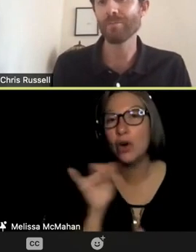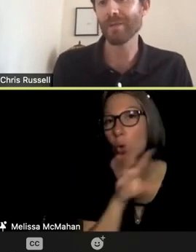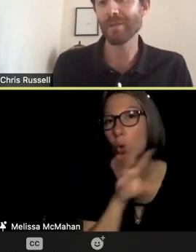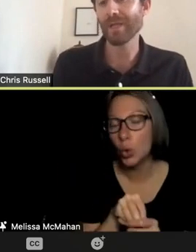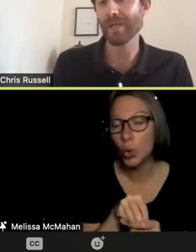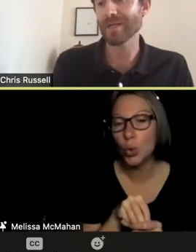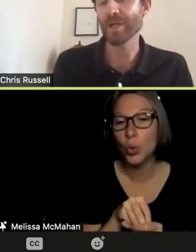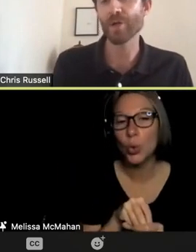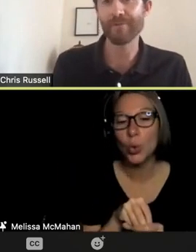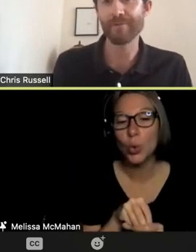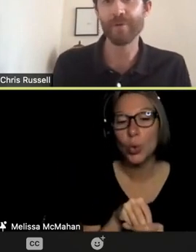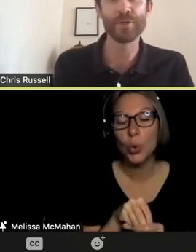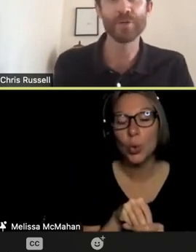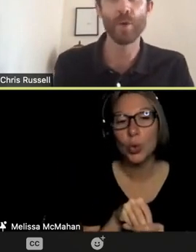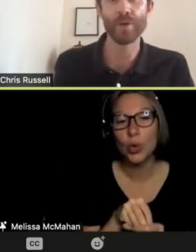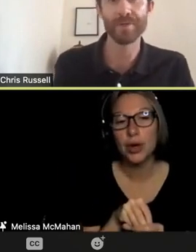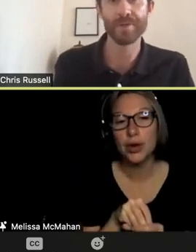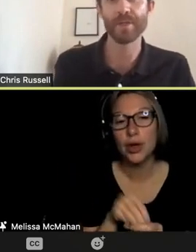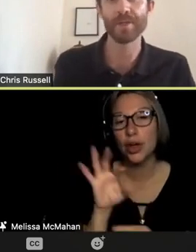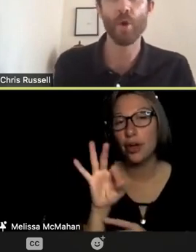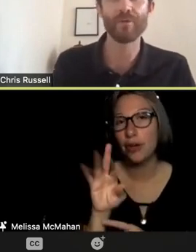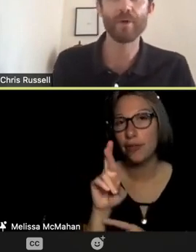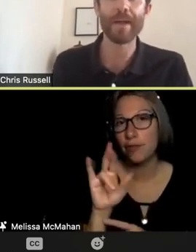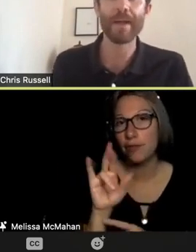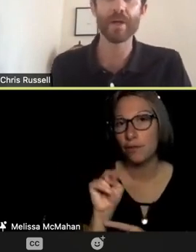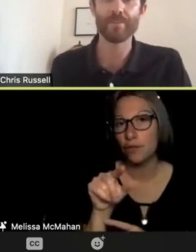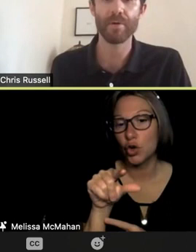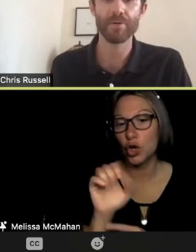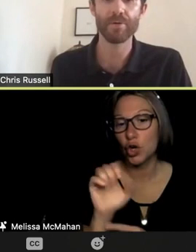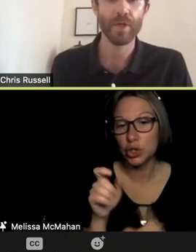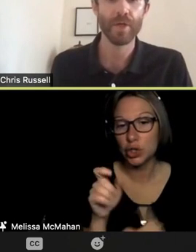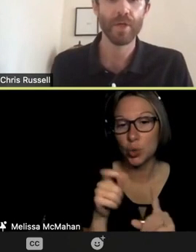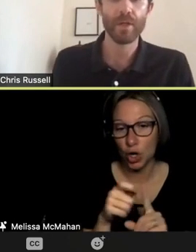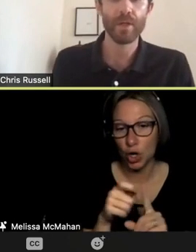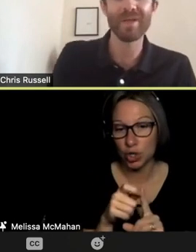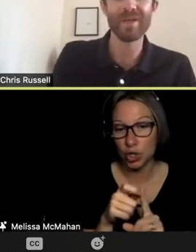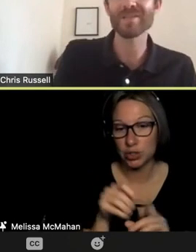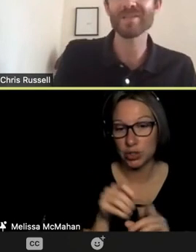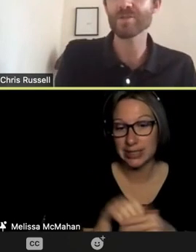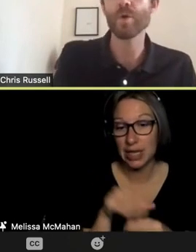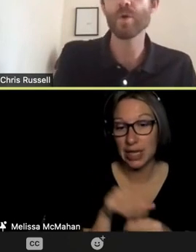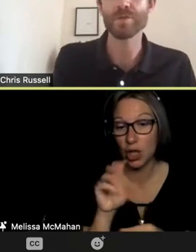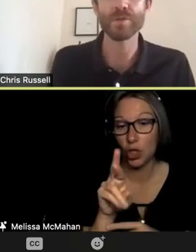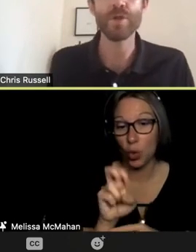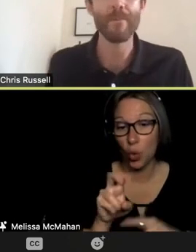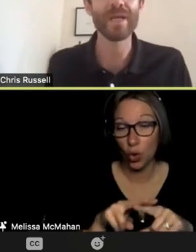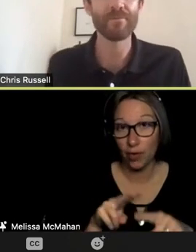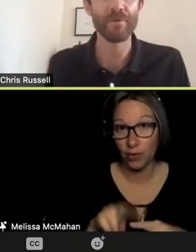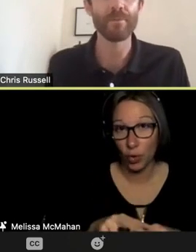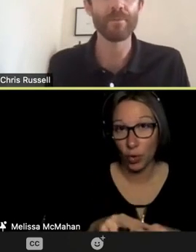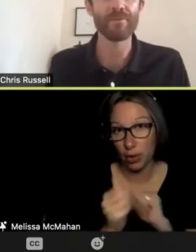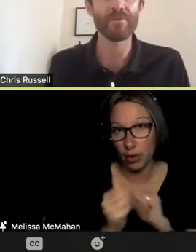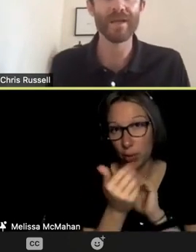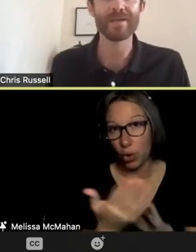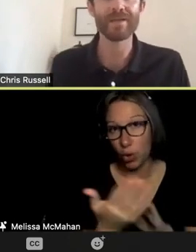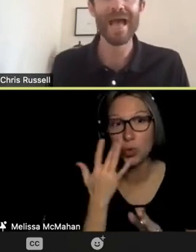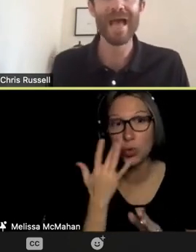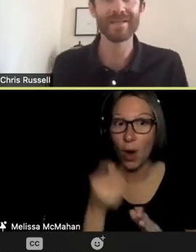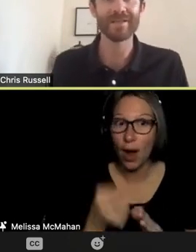would be considered fringe words in the core vocabulary approach, because those words are so meaningful